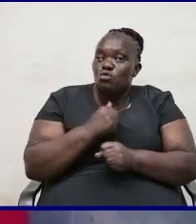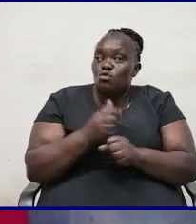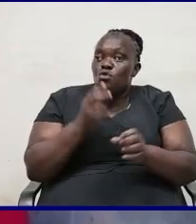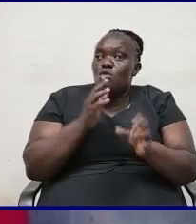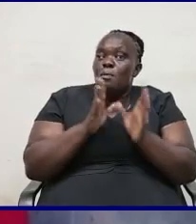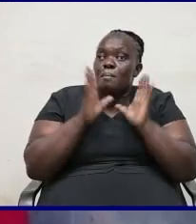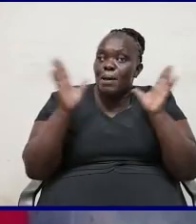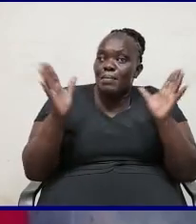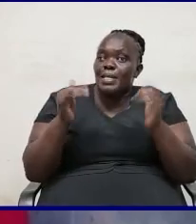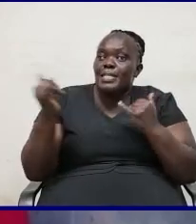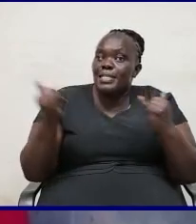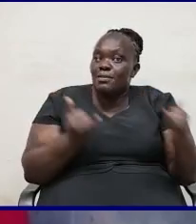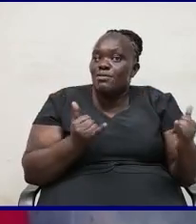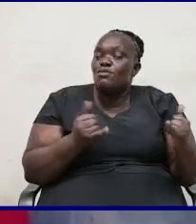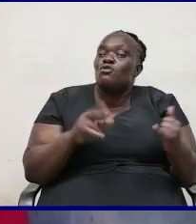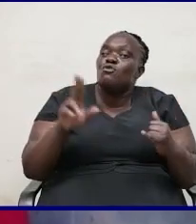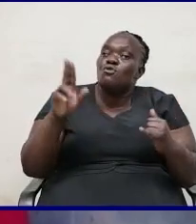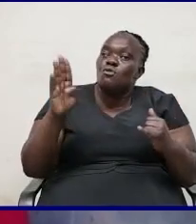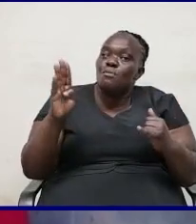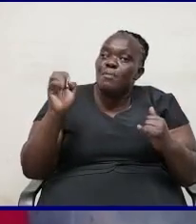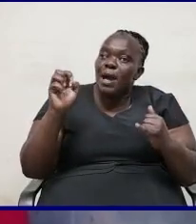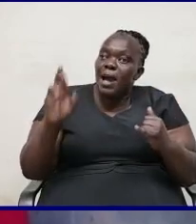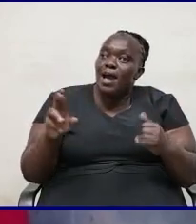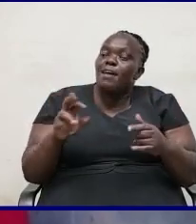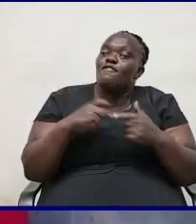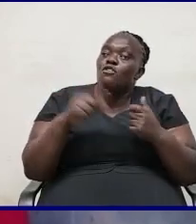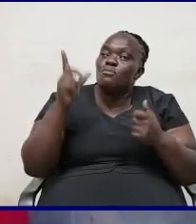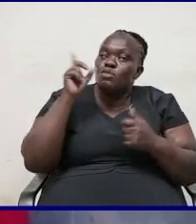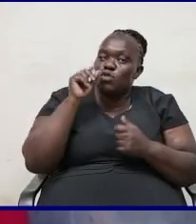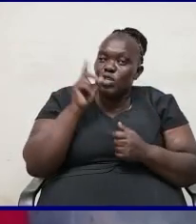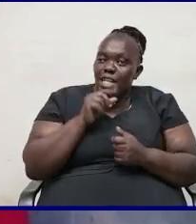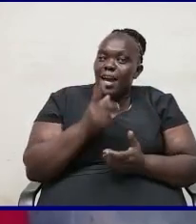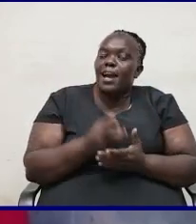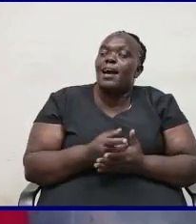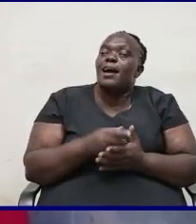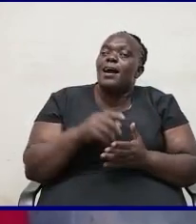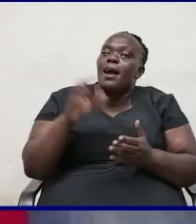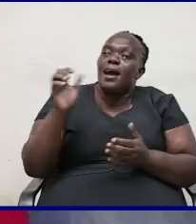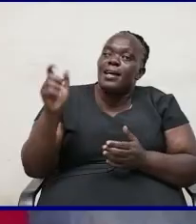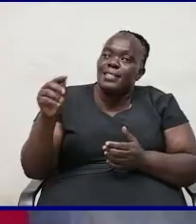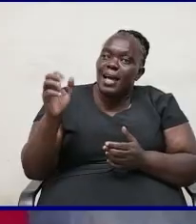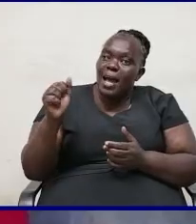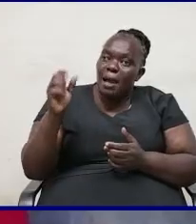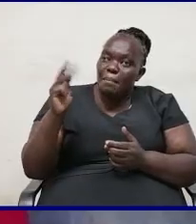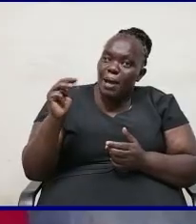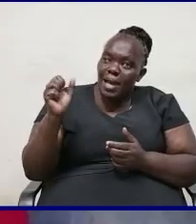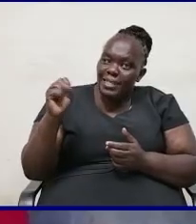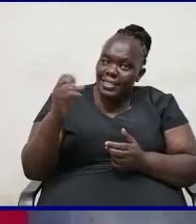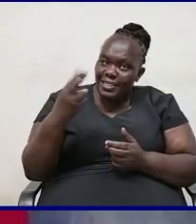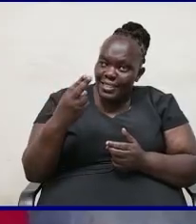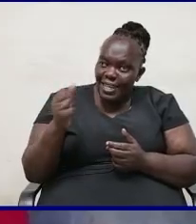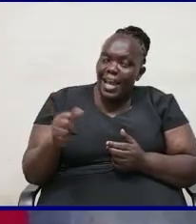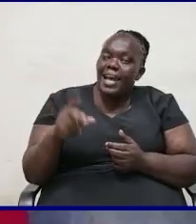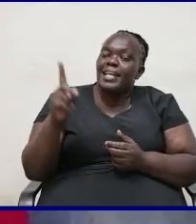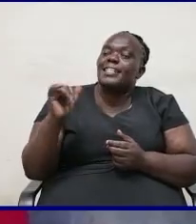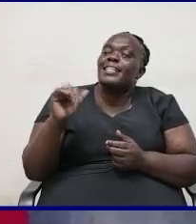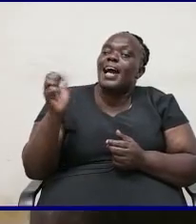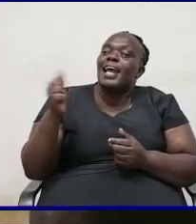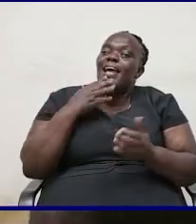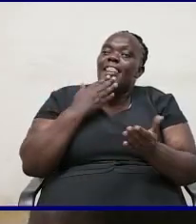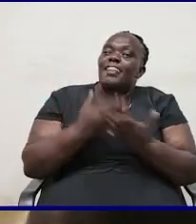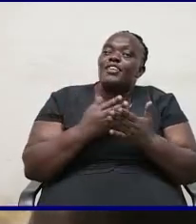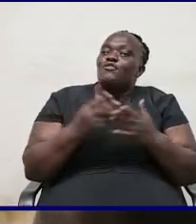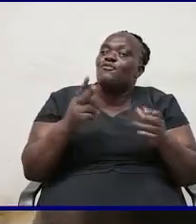public participation before you introduced Uber Safaris? This is from Twitter. Someone called Tamasha Taria Diano Kwale County. Thank you very